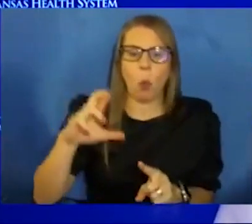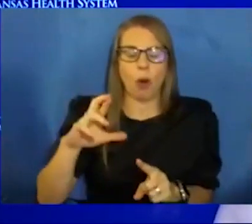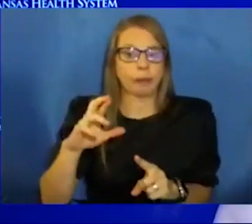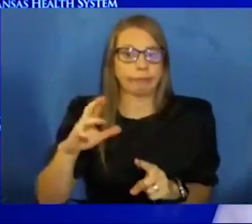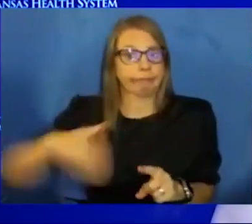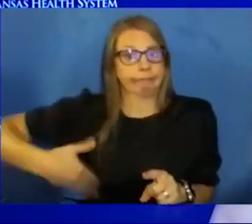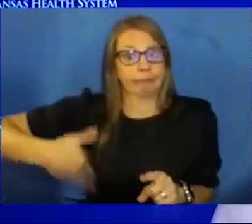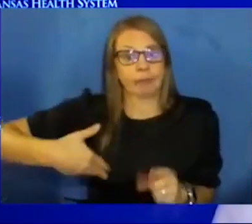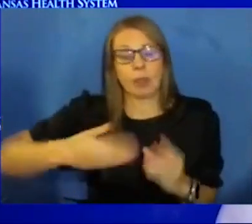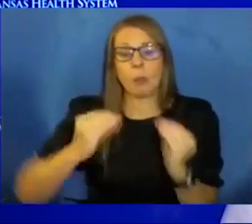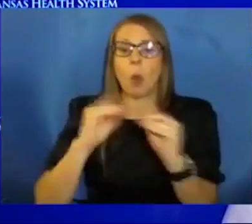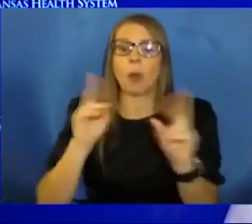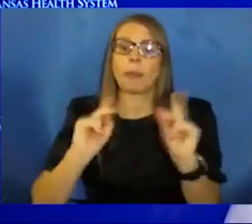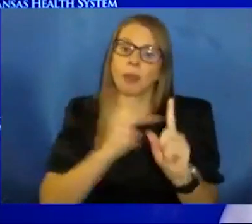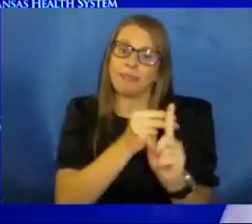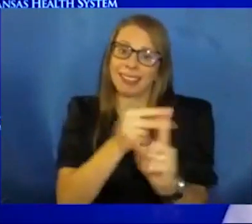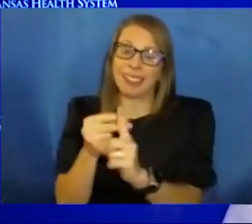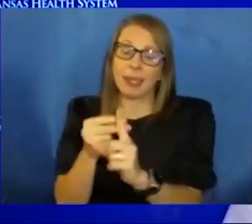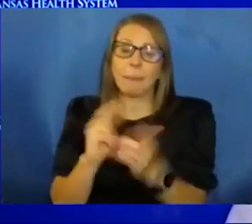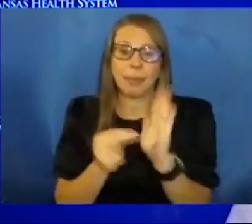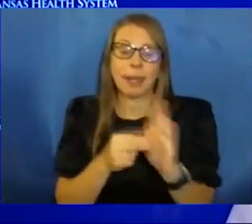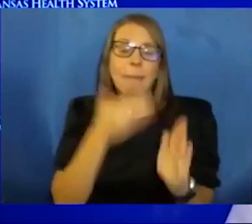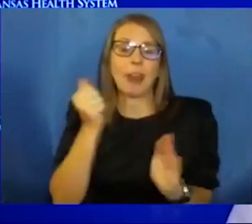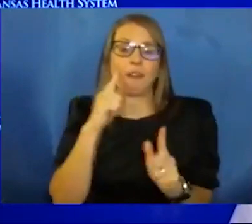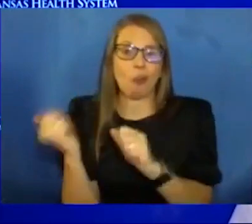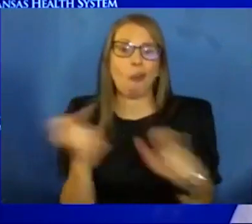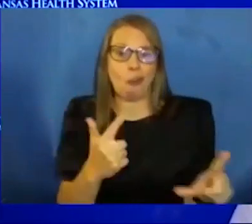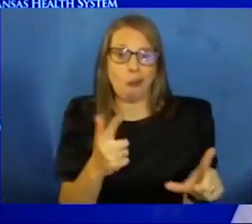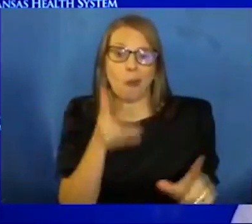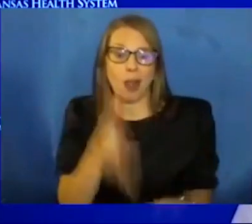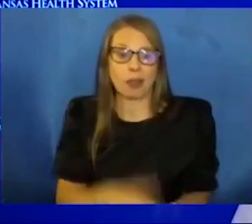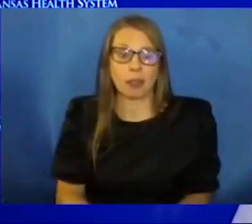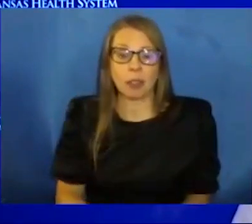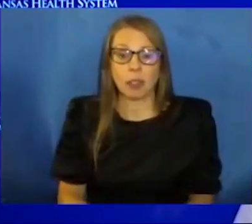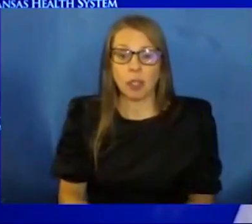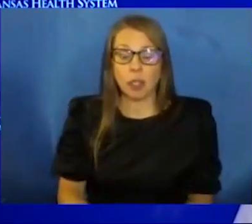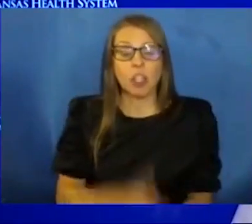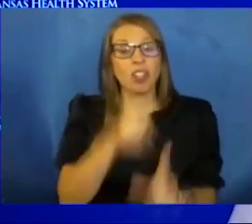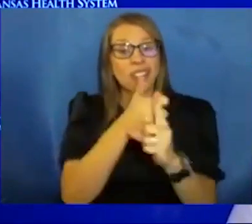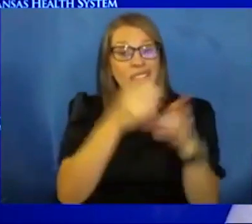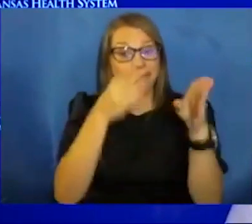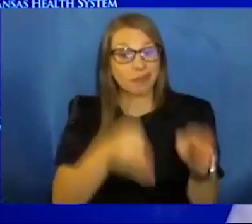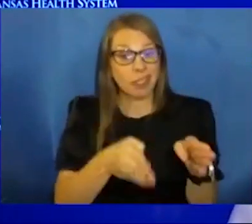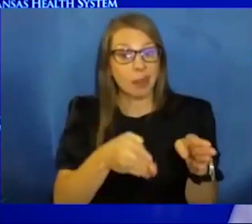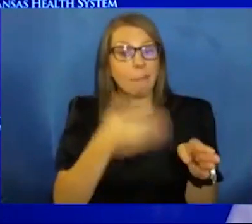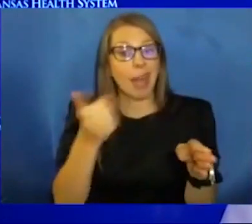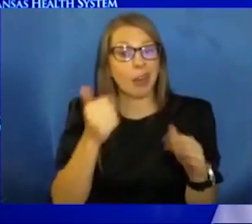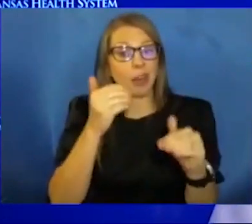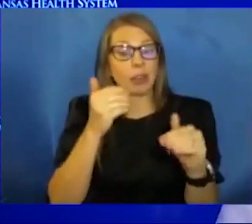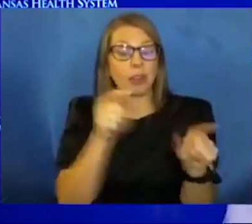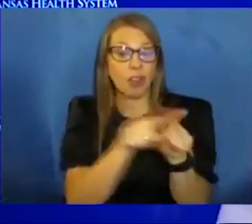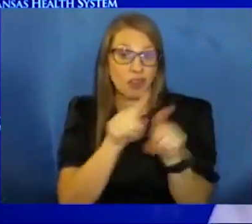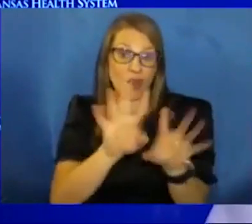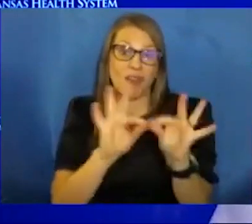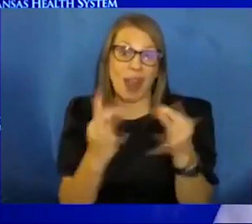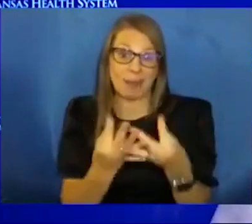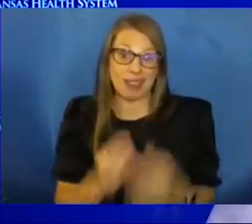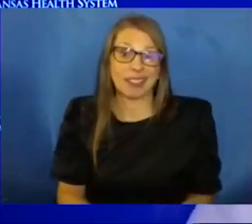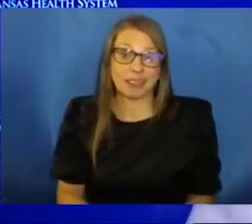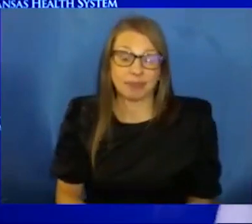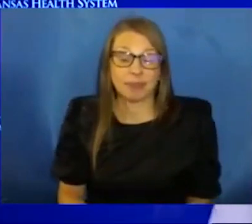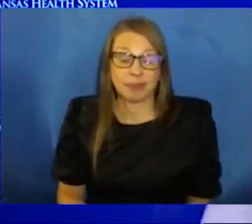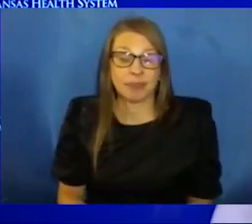so, right? I think we hope so. I think that, you know, again, the more people we can get vaccinated, whether you've had COVID-19 in the past,